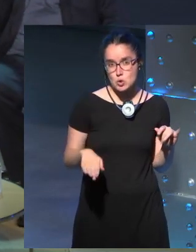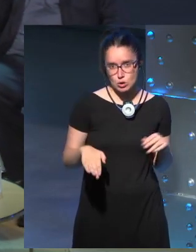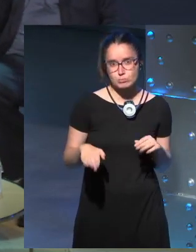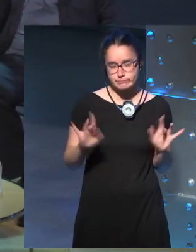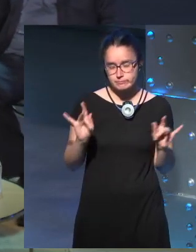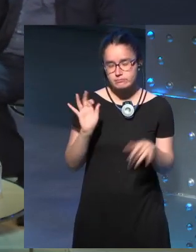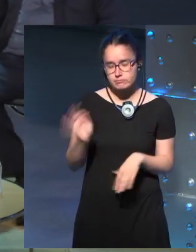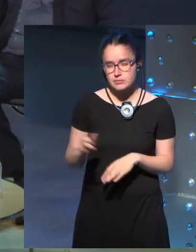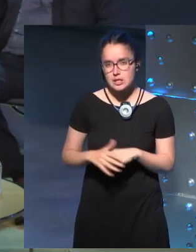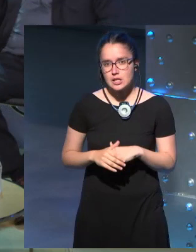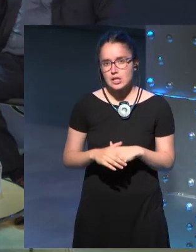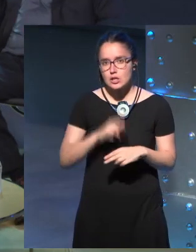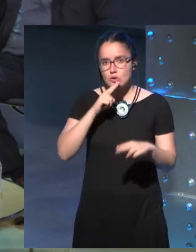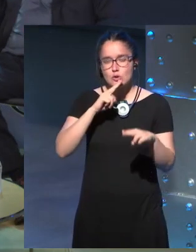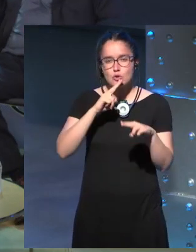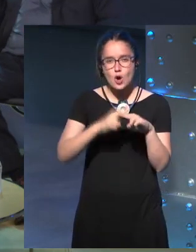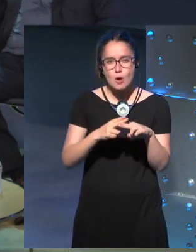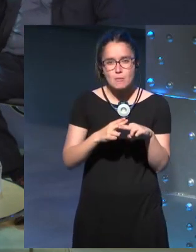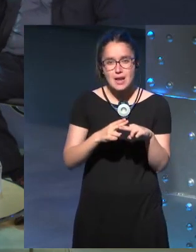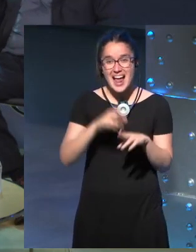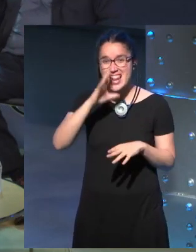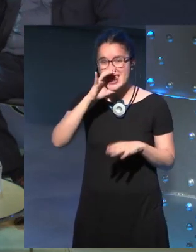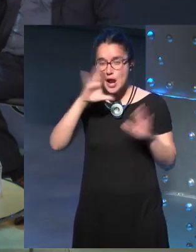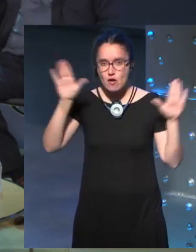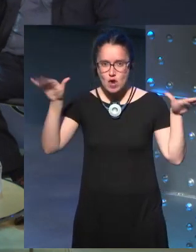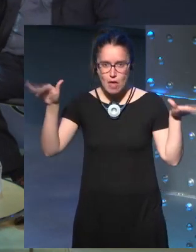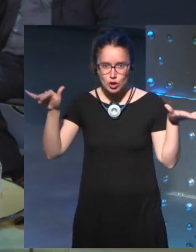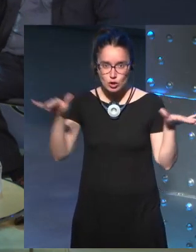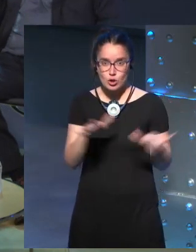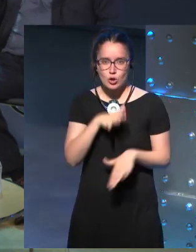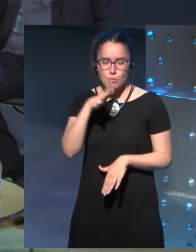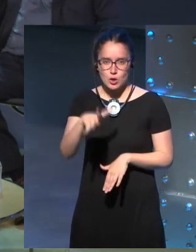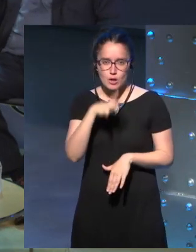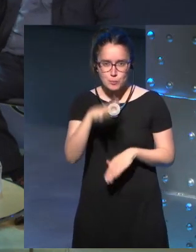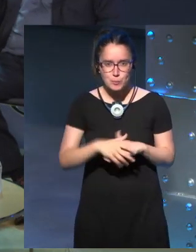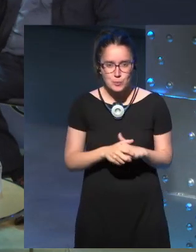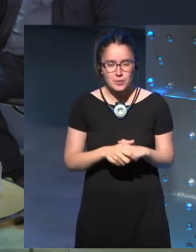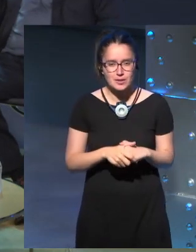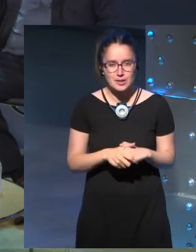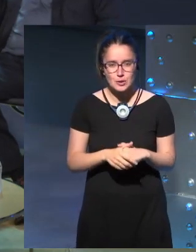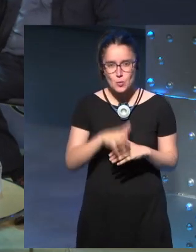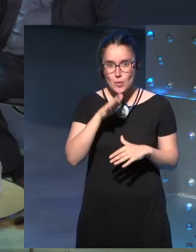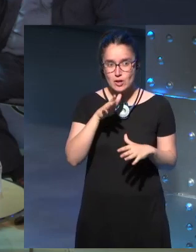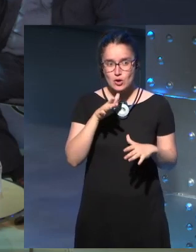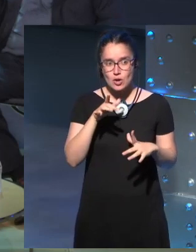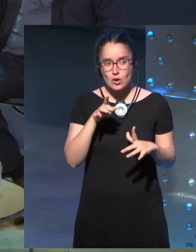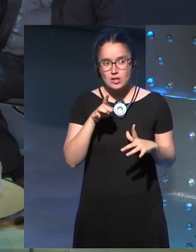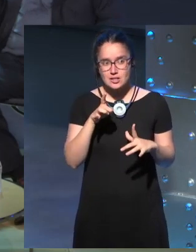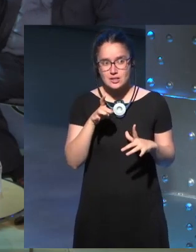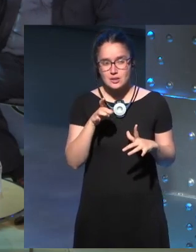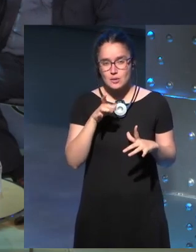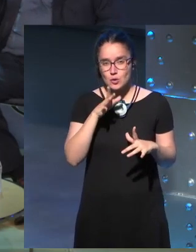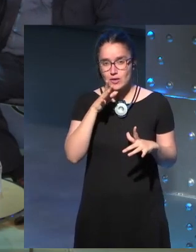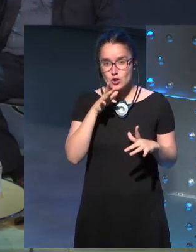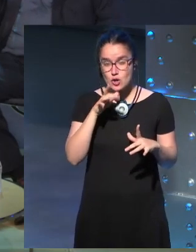called the Flying Pig. Yeah. The Flying Pig, because when he went to save a goal, he looked like a flying